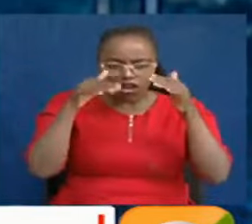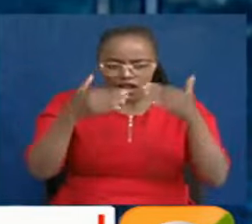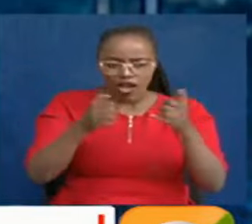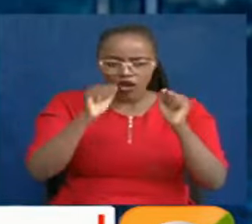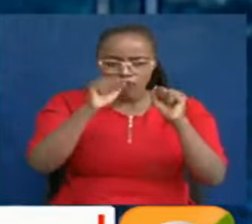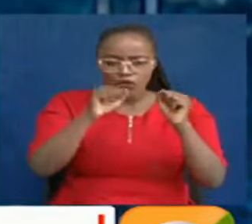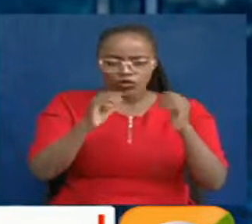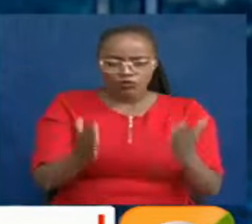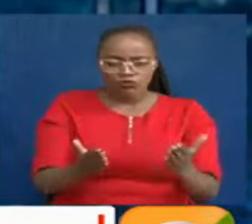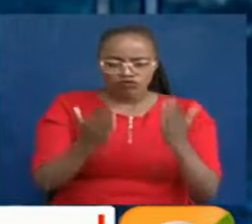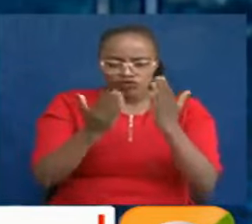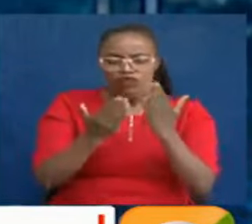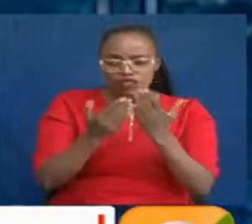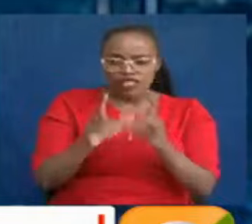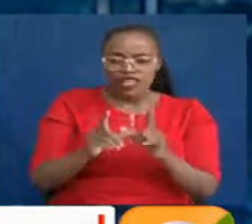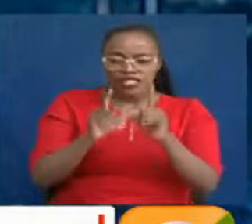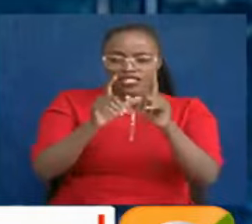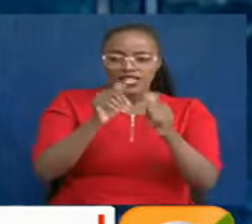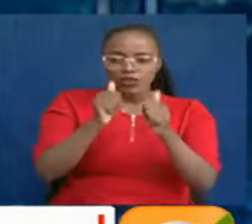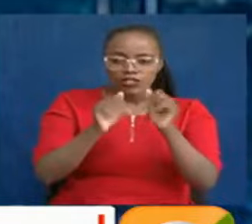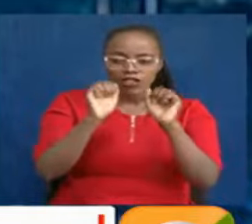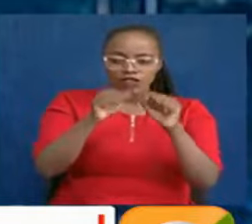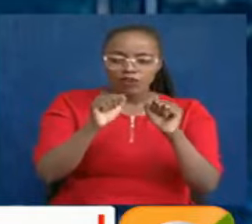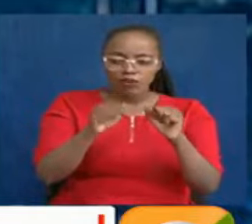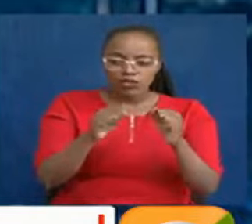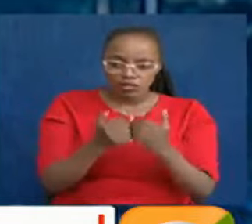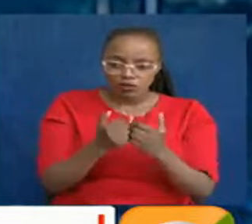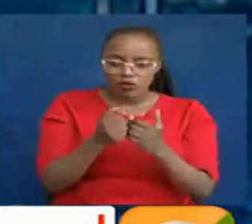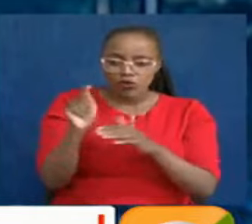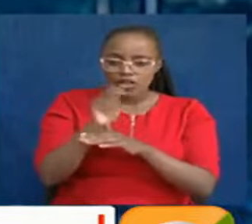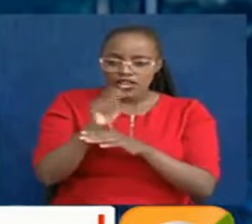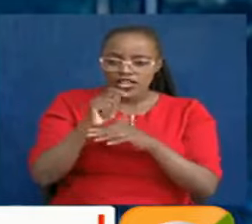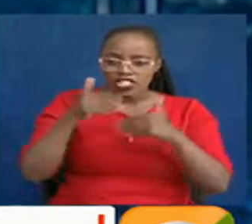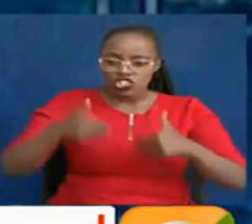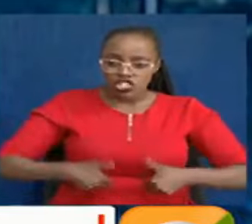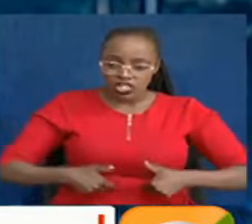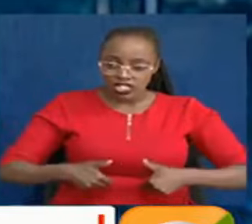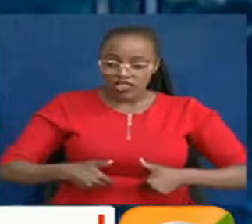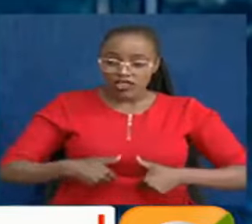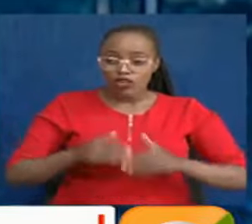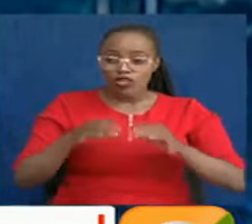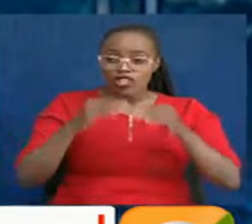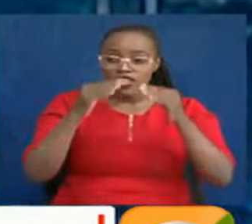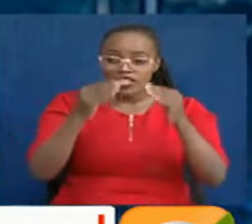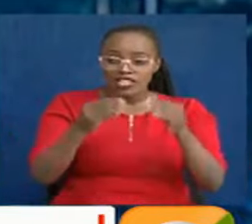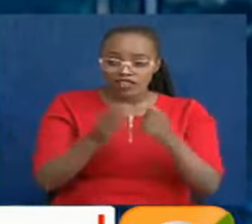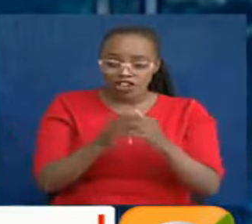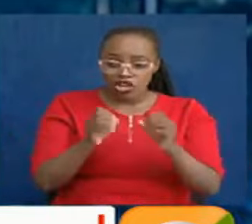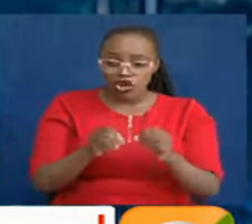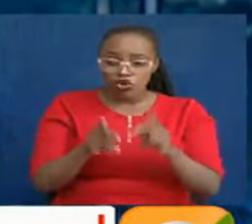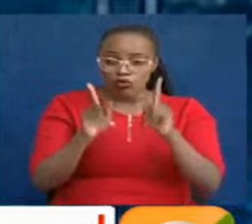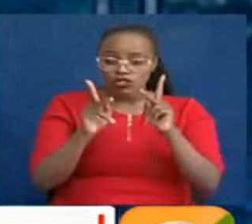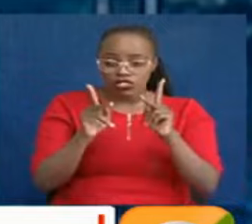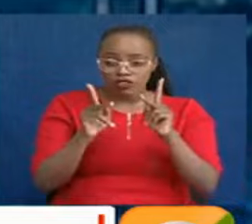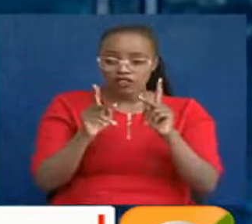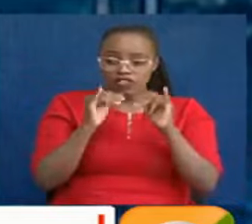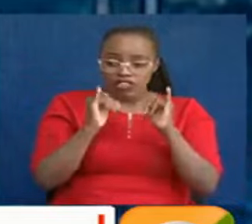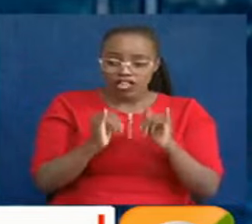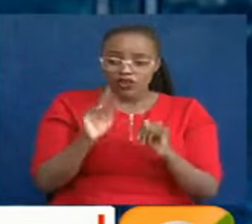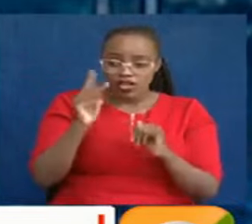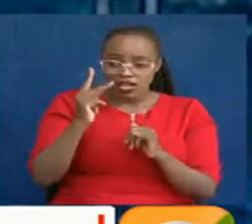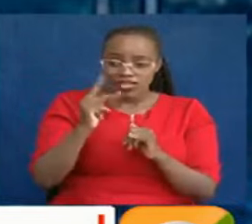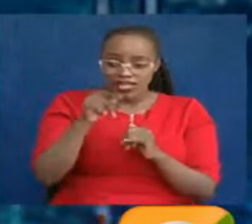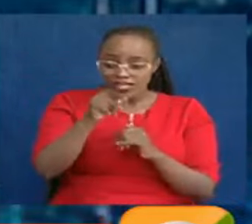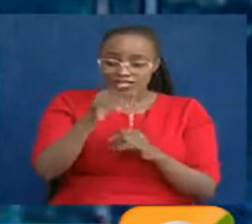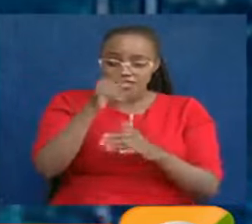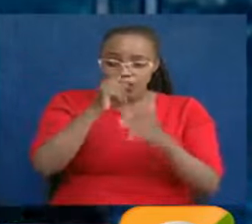upskill the talents, right? How we can train the youth of giving up an opportunity of a new career. So career